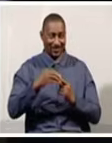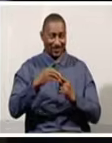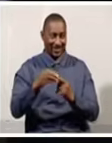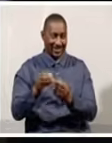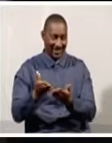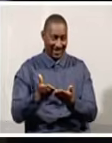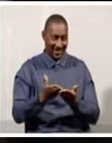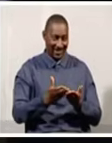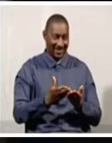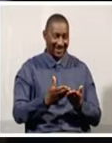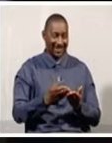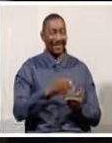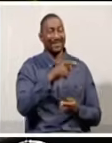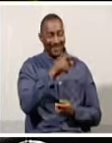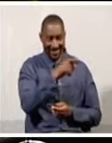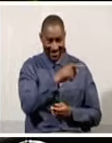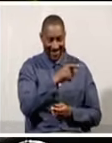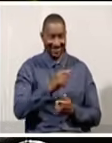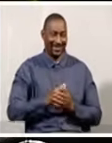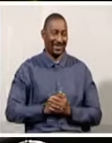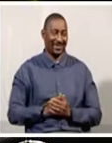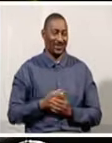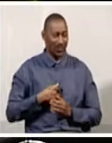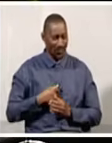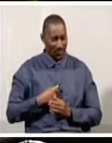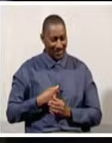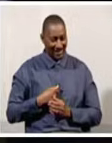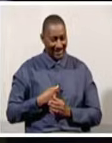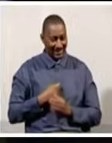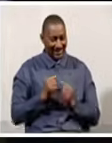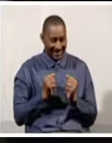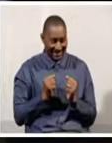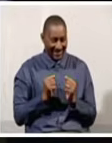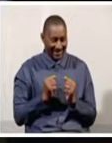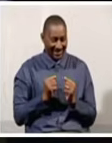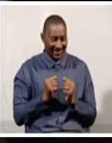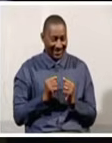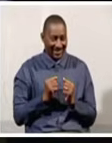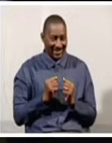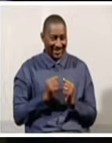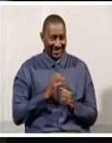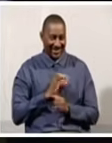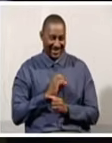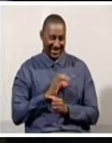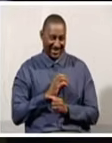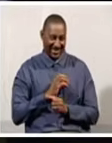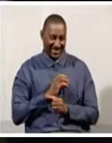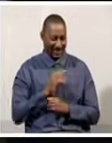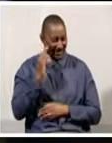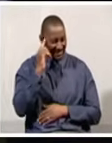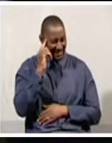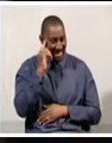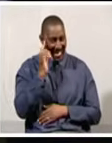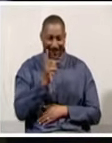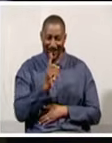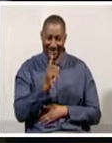Ricardo, I froze and I started shaking. And I'm sitting at a table with dignitaries as well, so I'm trying to compose